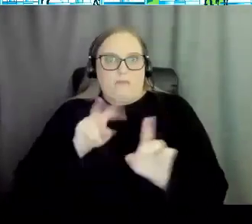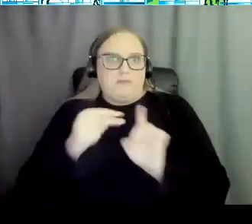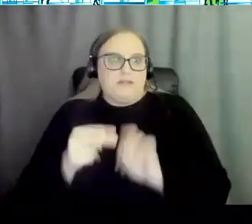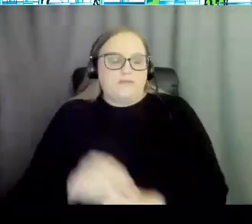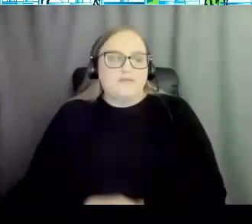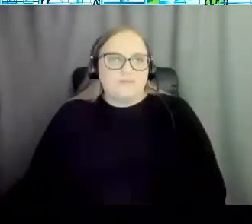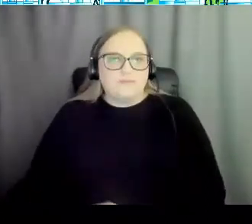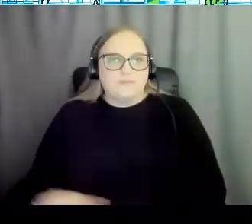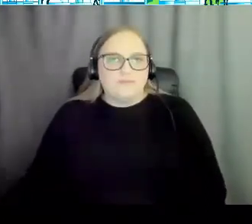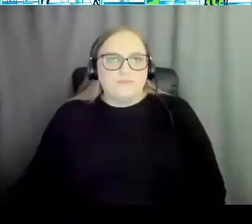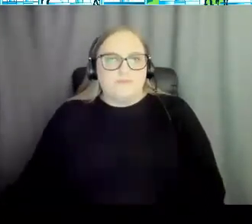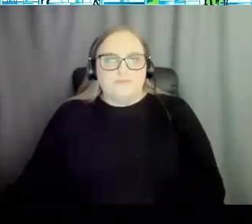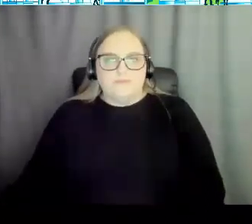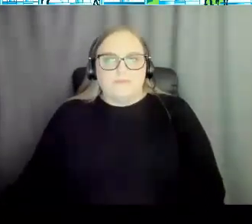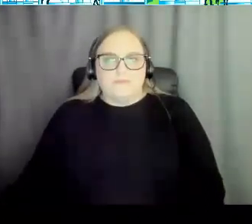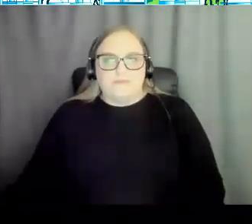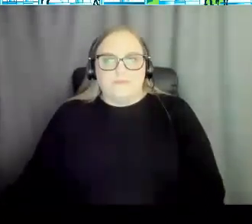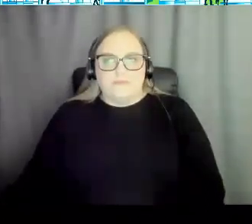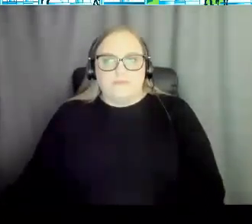Yeah. Thank you very much.